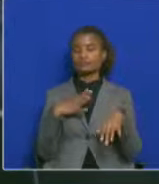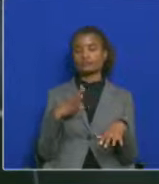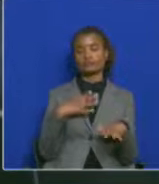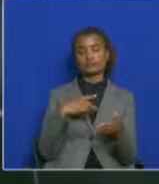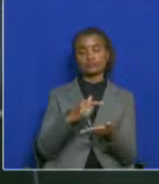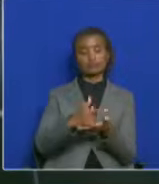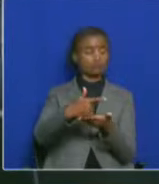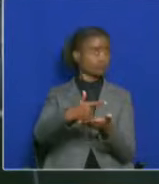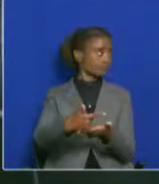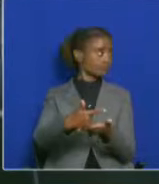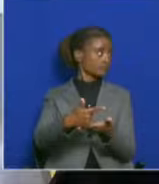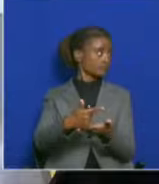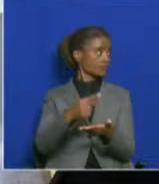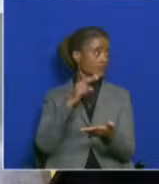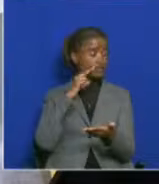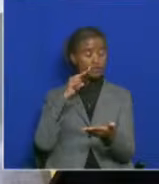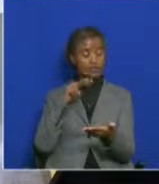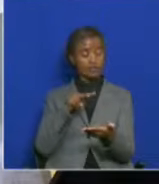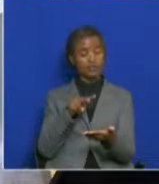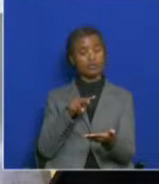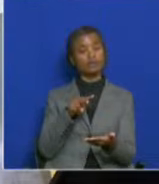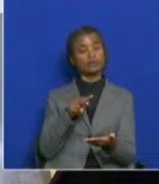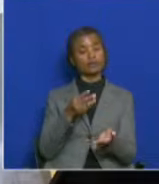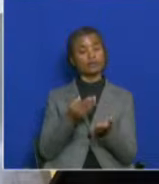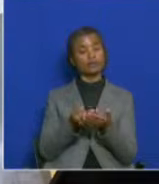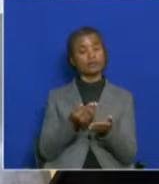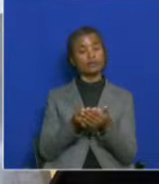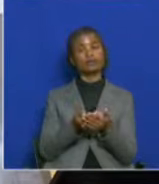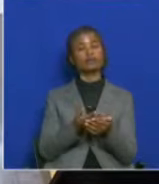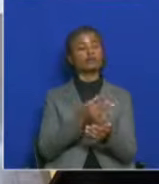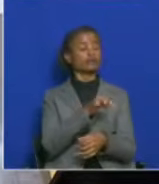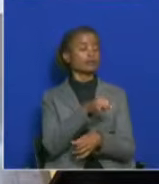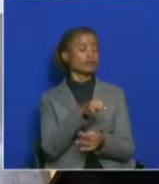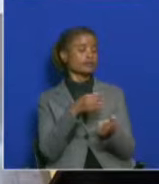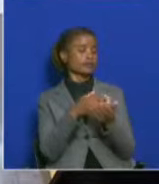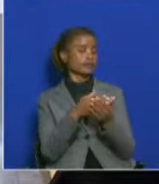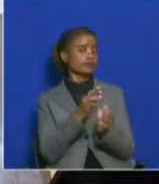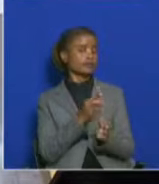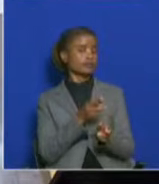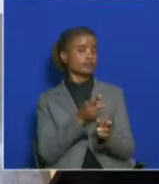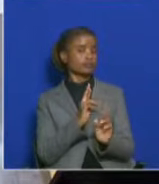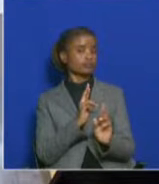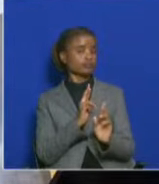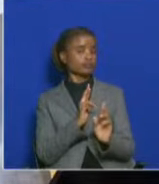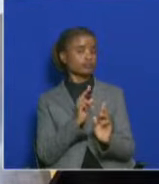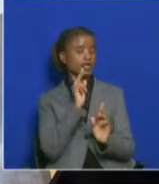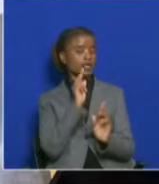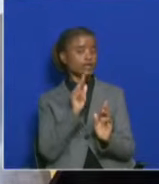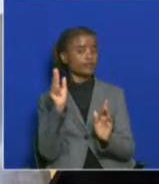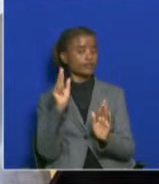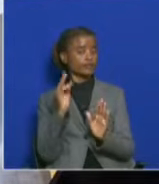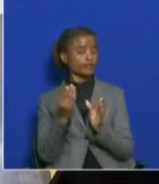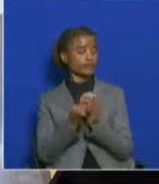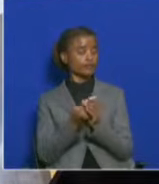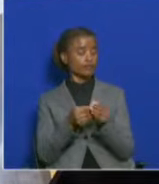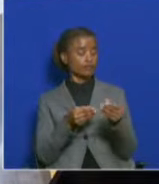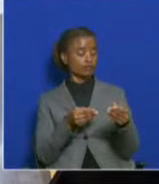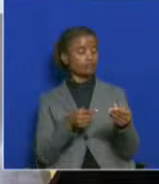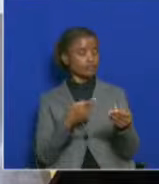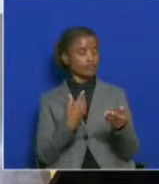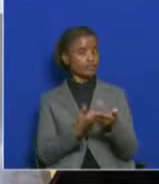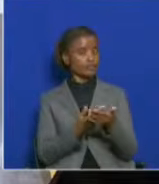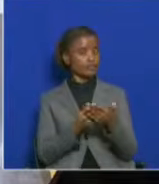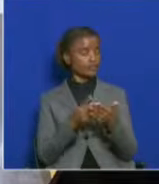alternative is Yes. to look at the answering affidavit file, Okay. and specifically